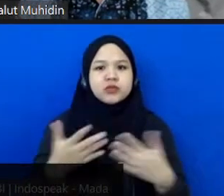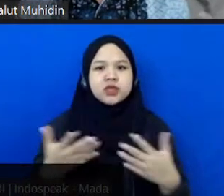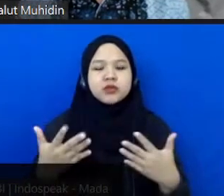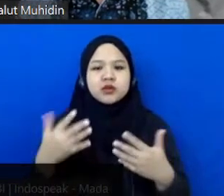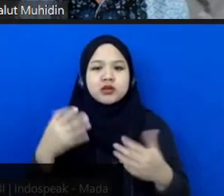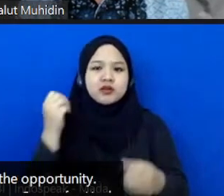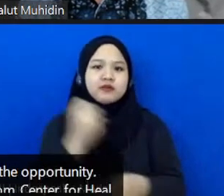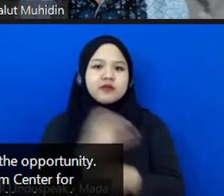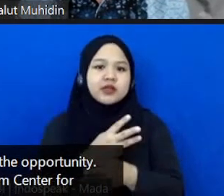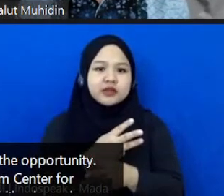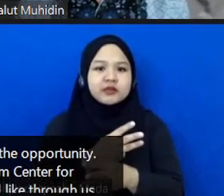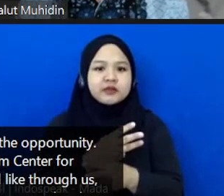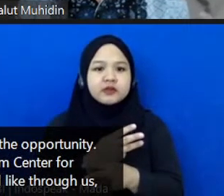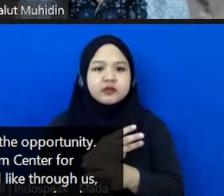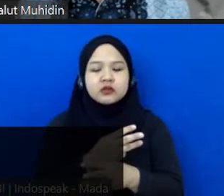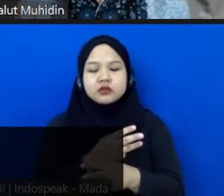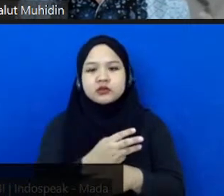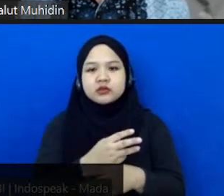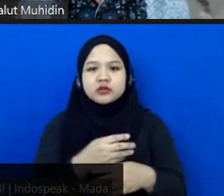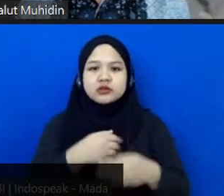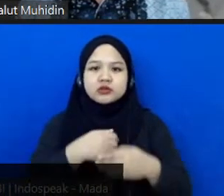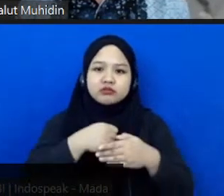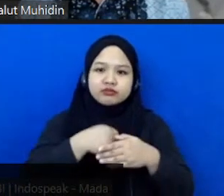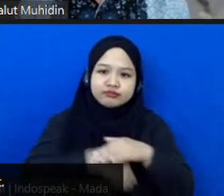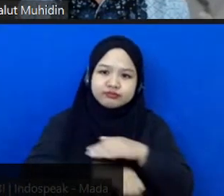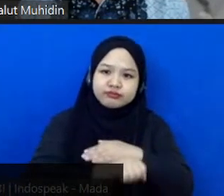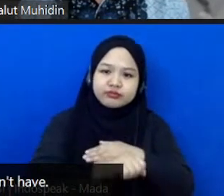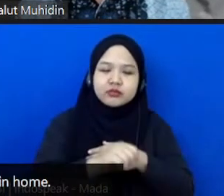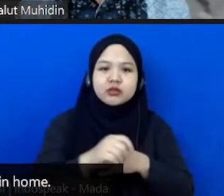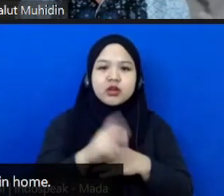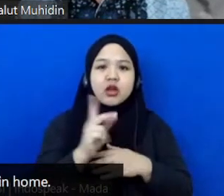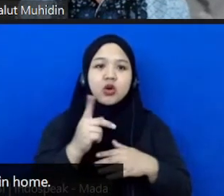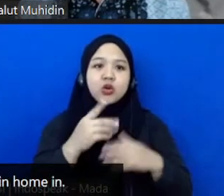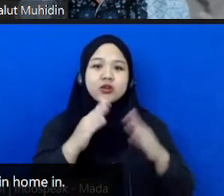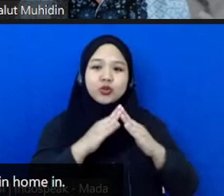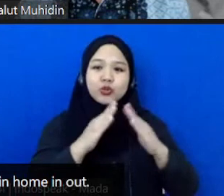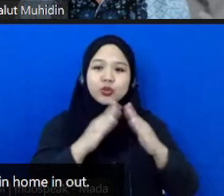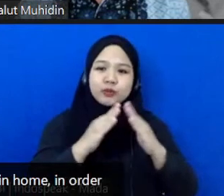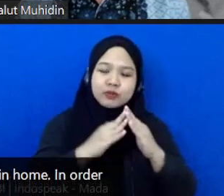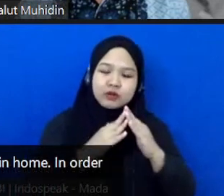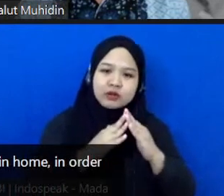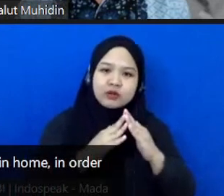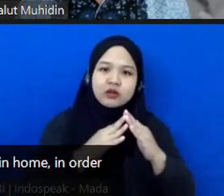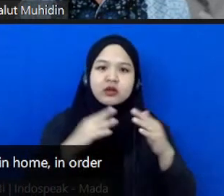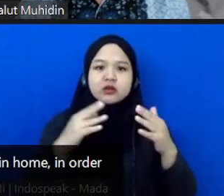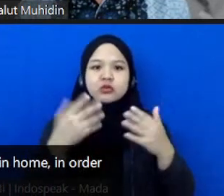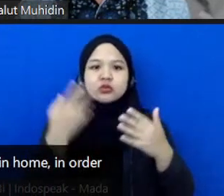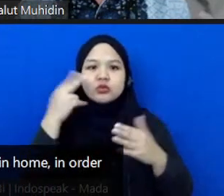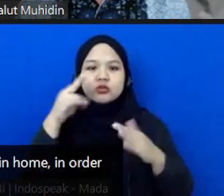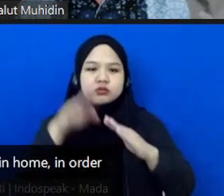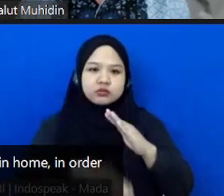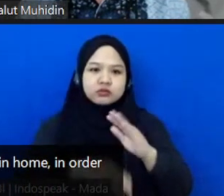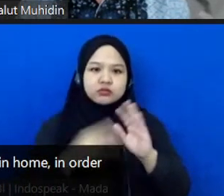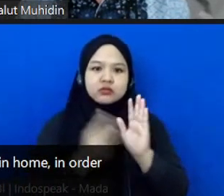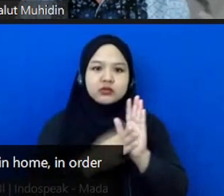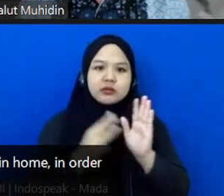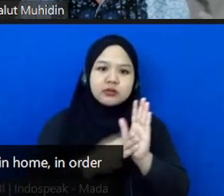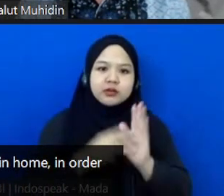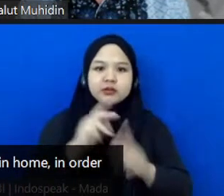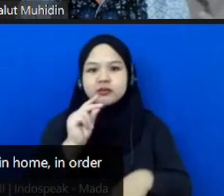of maternity waiting home in order to reduce MMR and